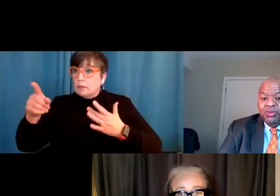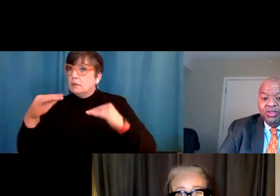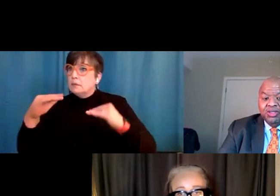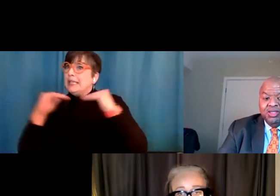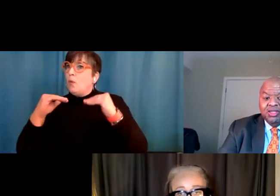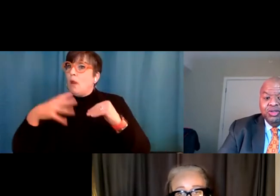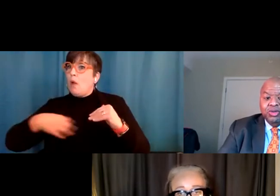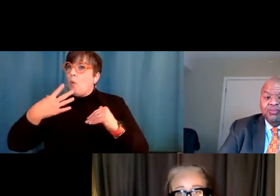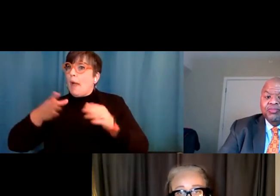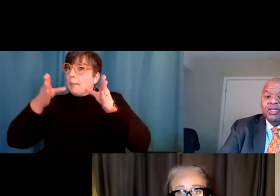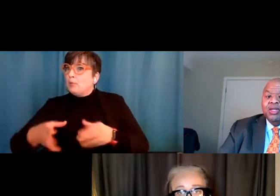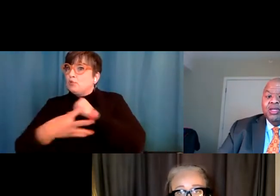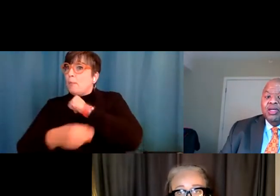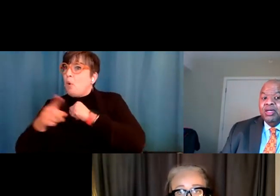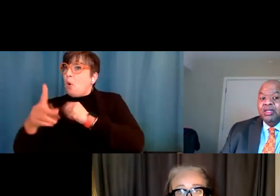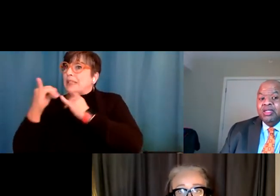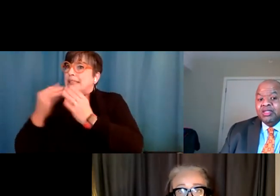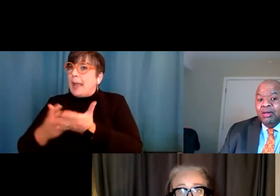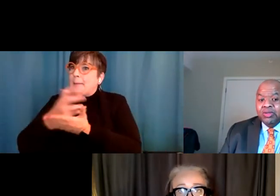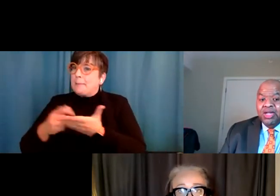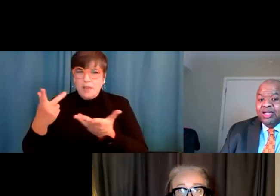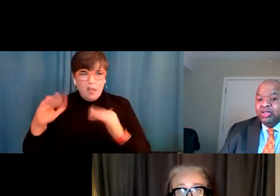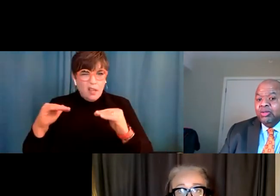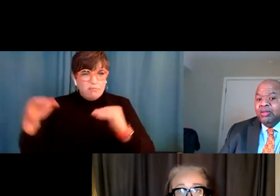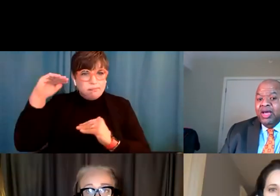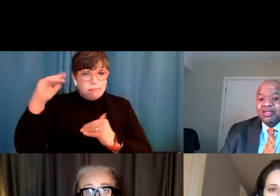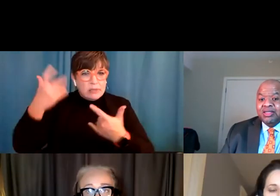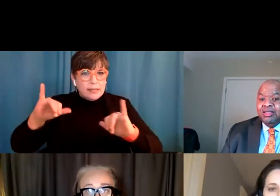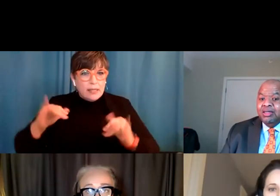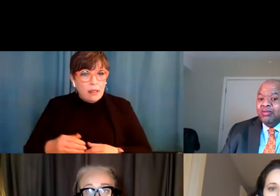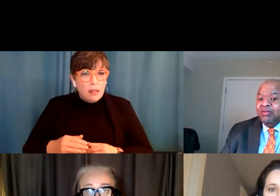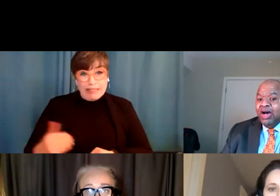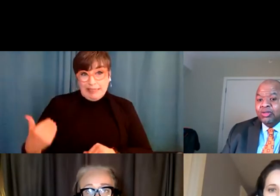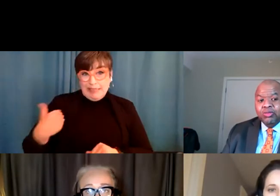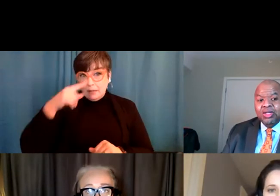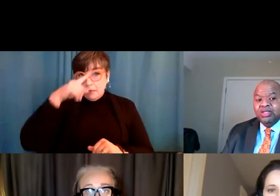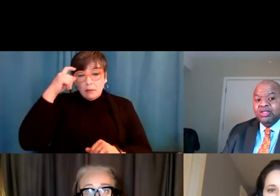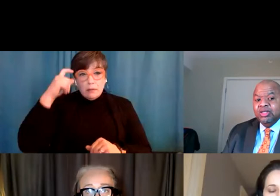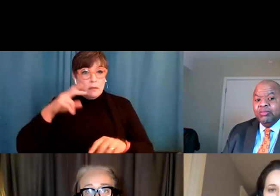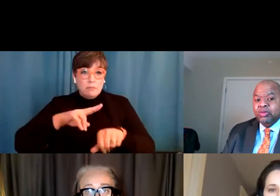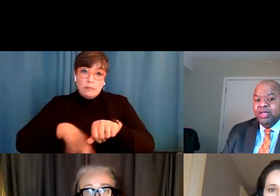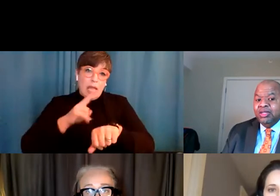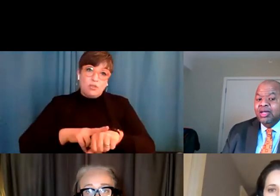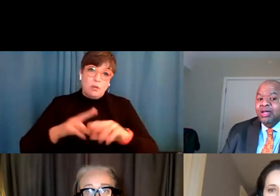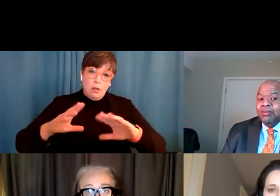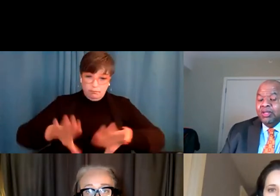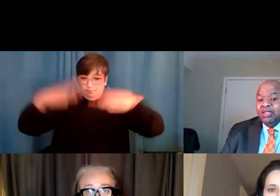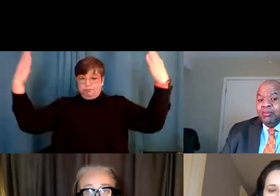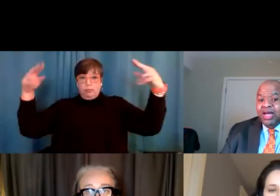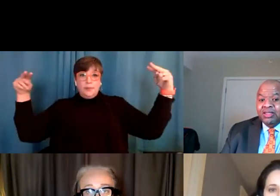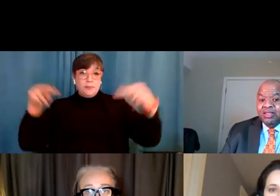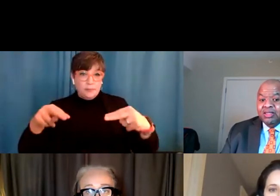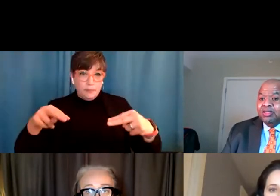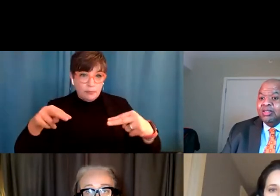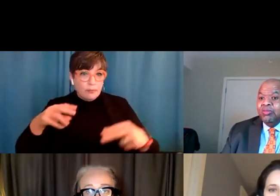do not experience in this country. This summer's national unmasking of the volatile relationship between